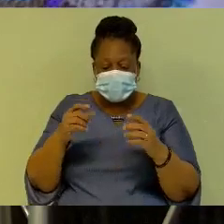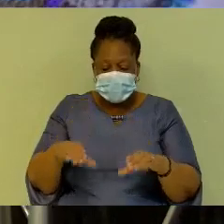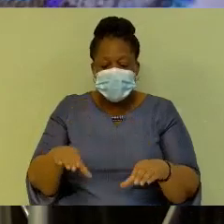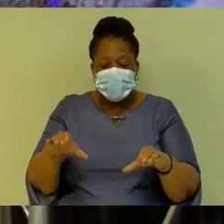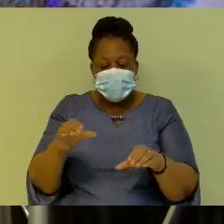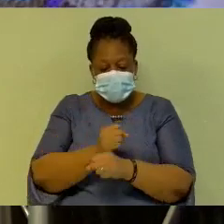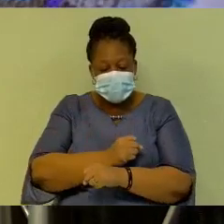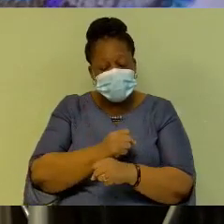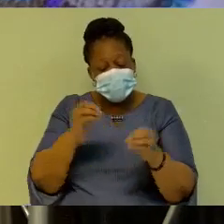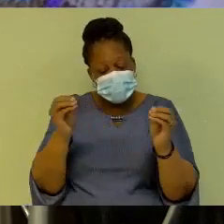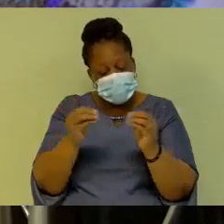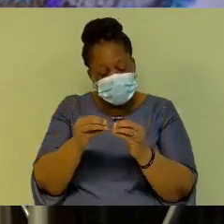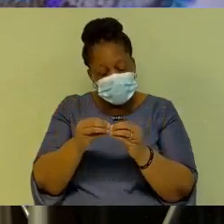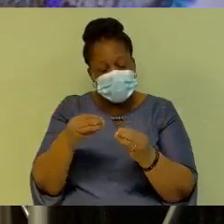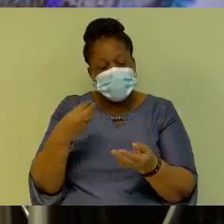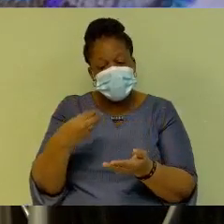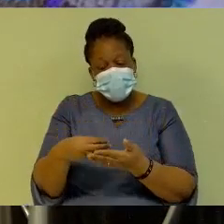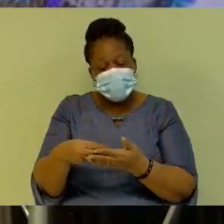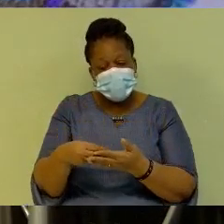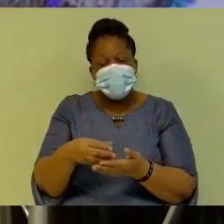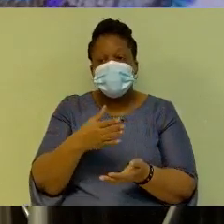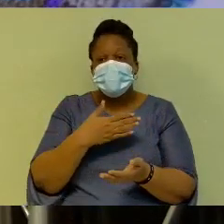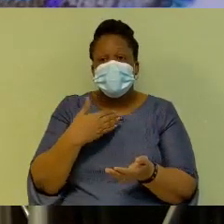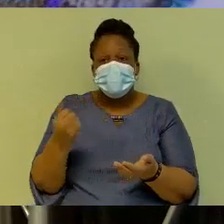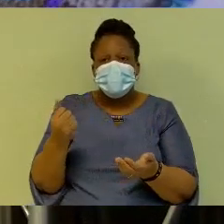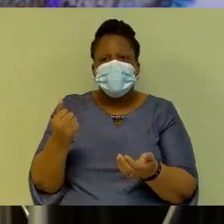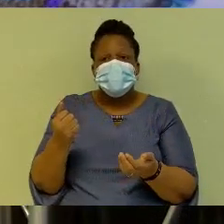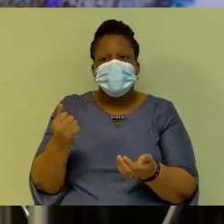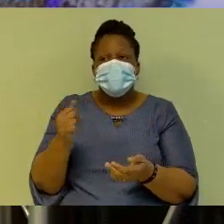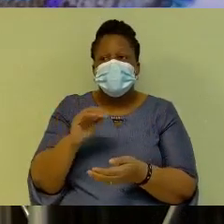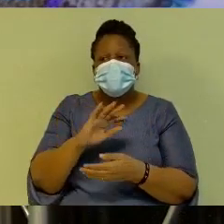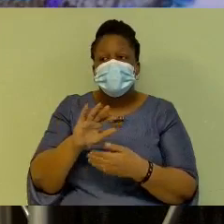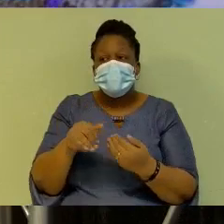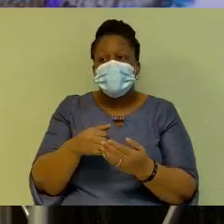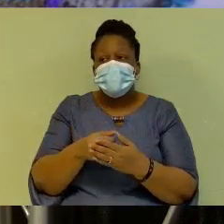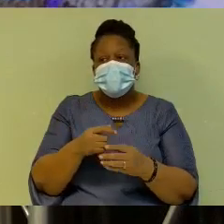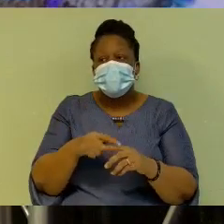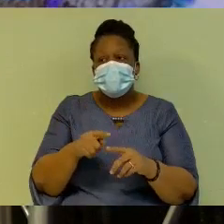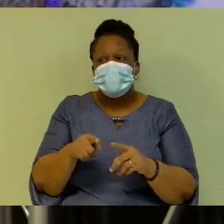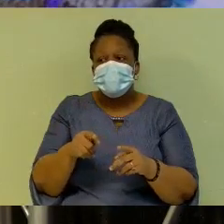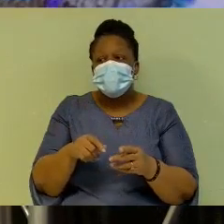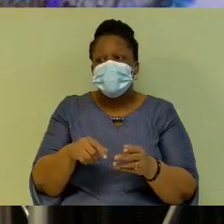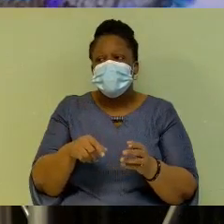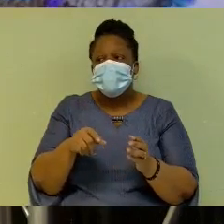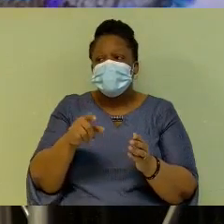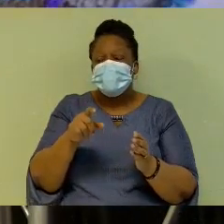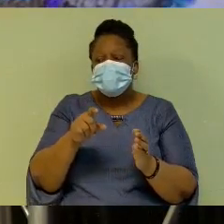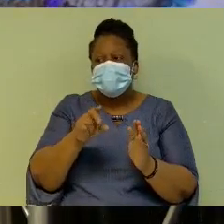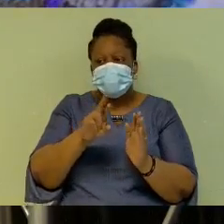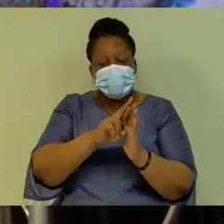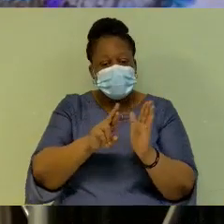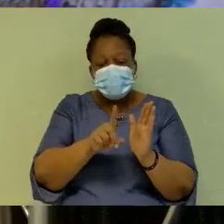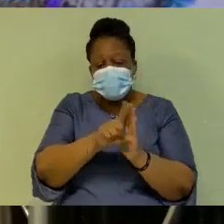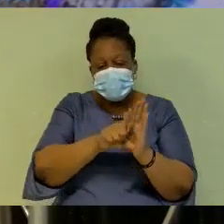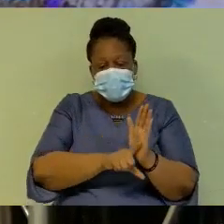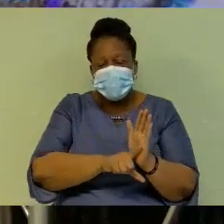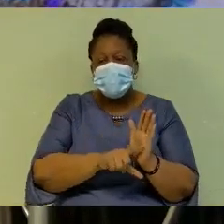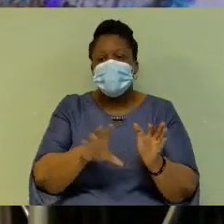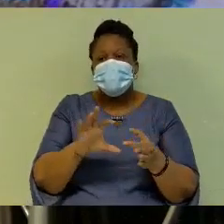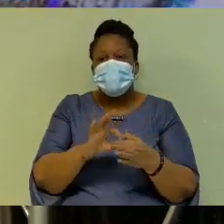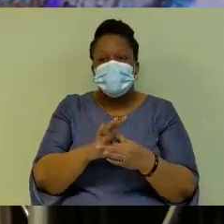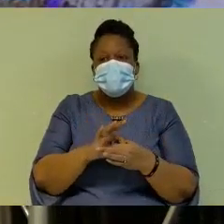neonatal care, and the assessment of the legal and professional standing of graduate nurses who have exhausted all attempts